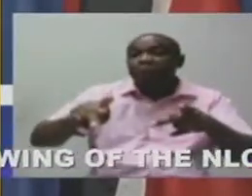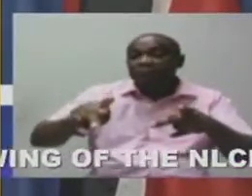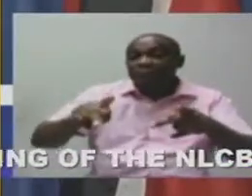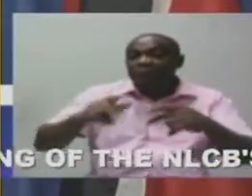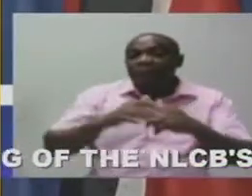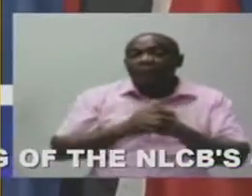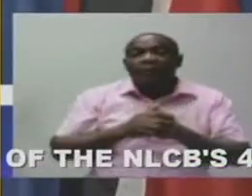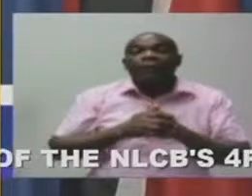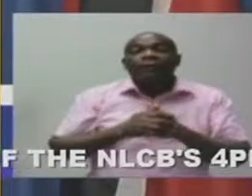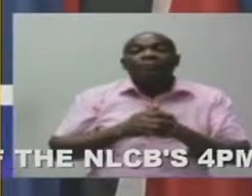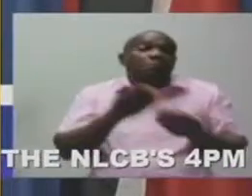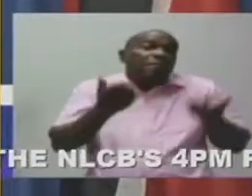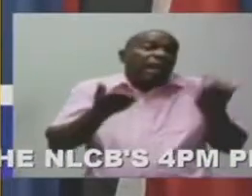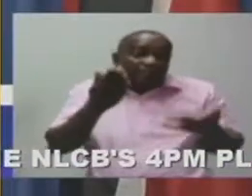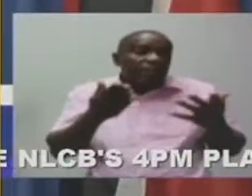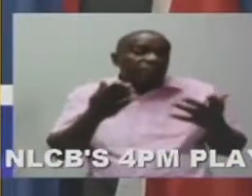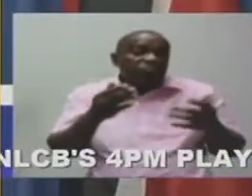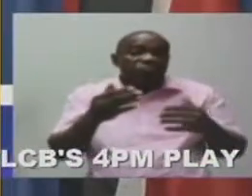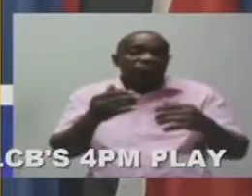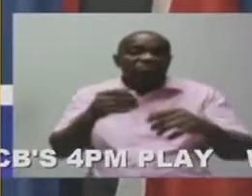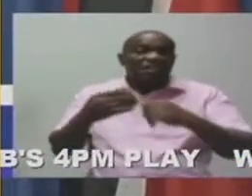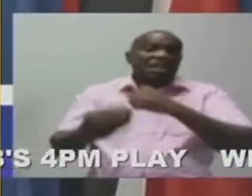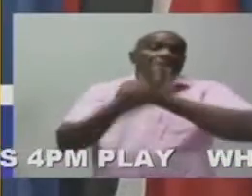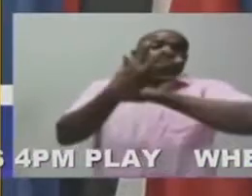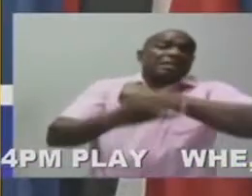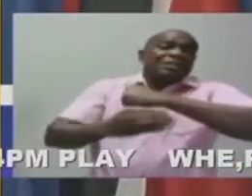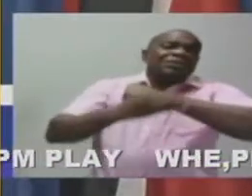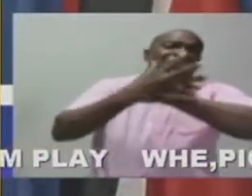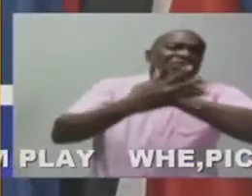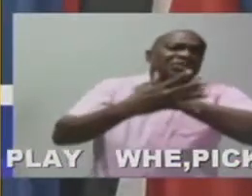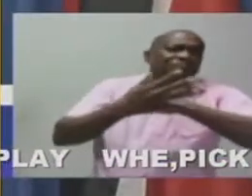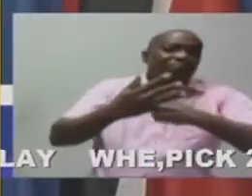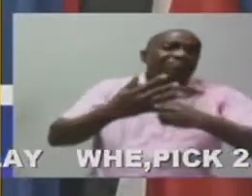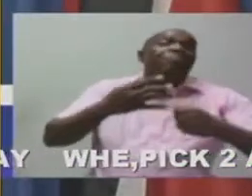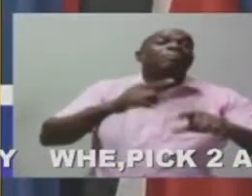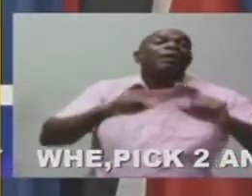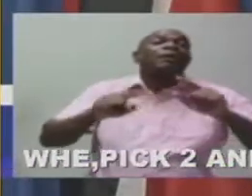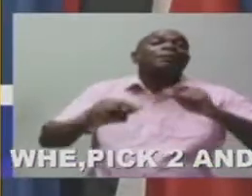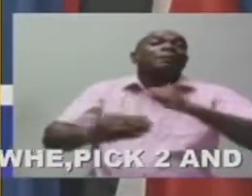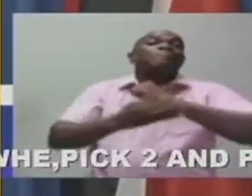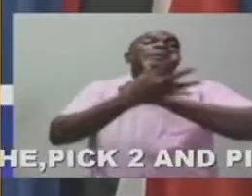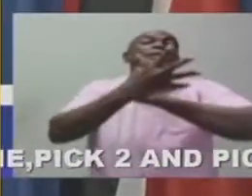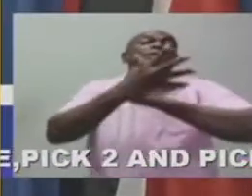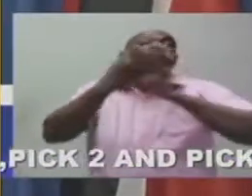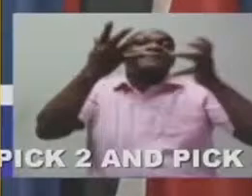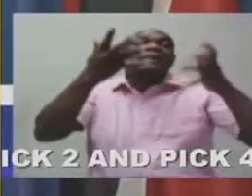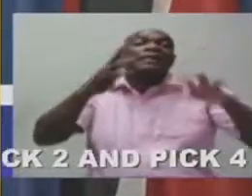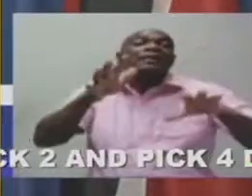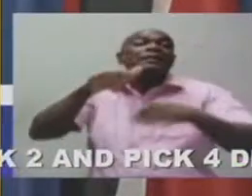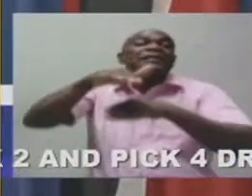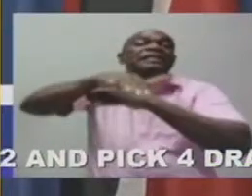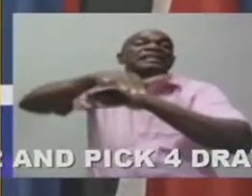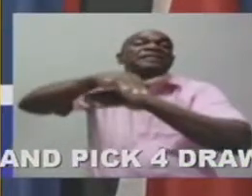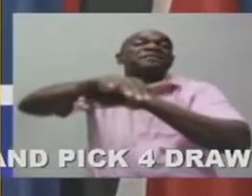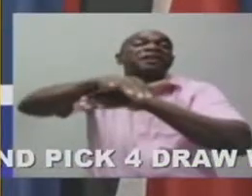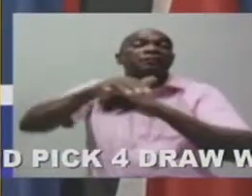the beach line, or entrepreneurially at beach houses associated with the